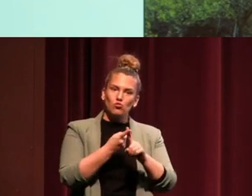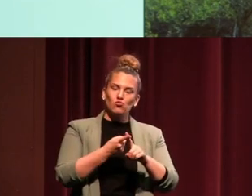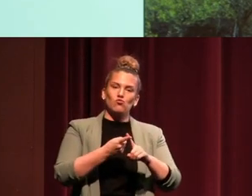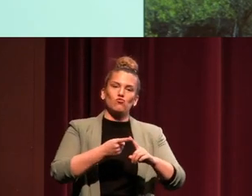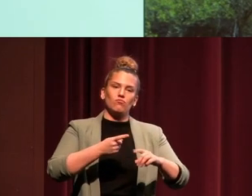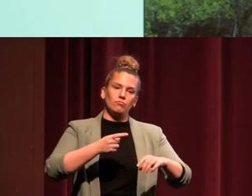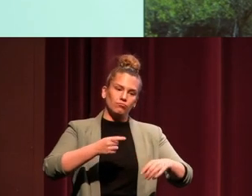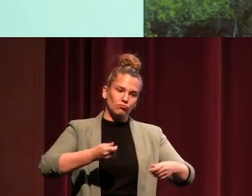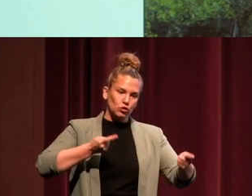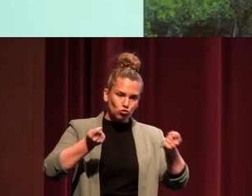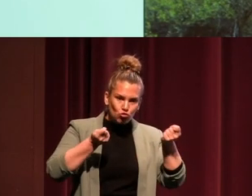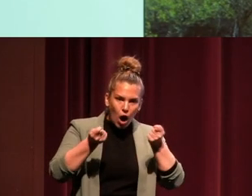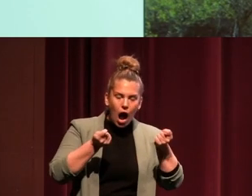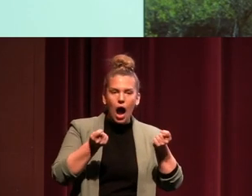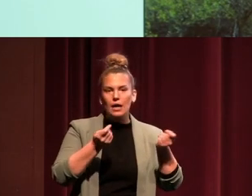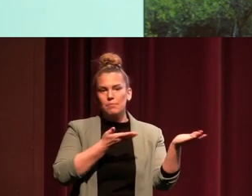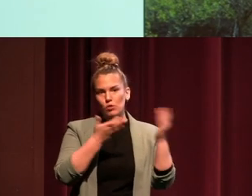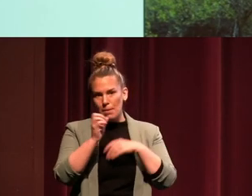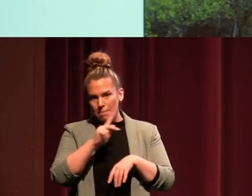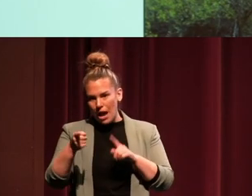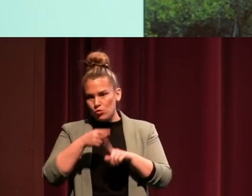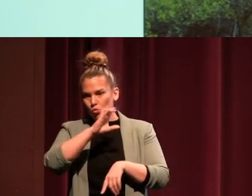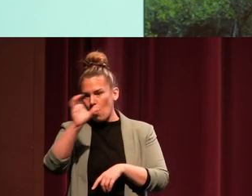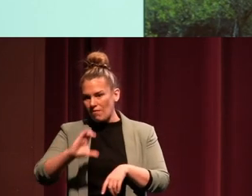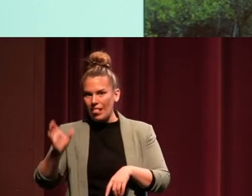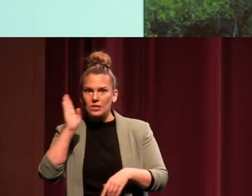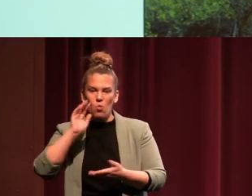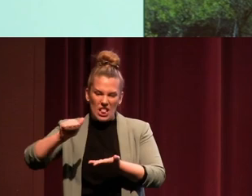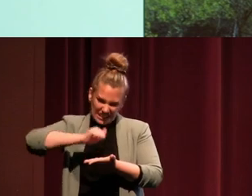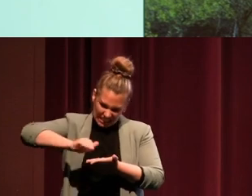to Corvallis, and he's going to sand it for like a day.